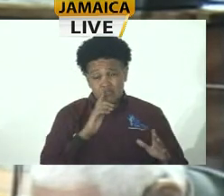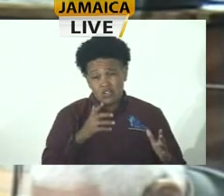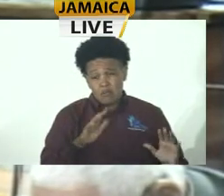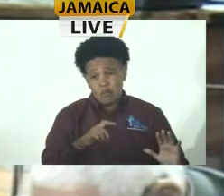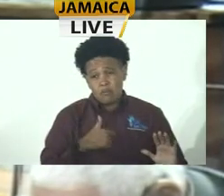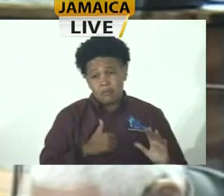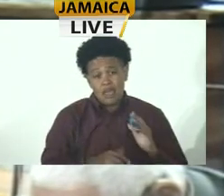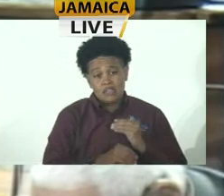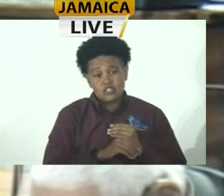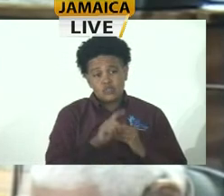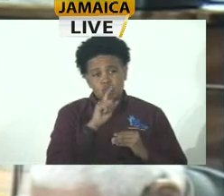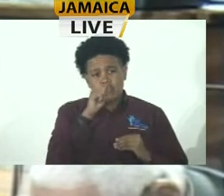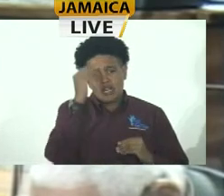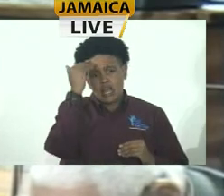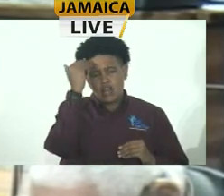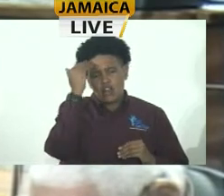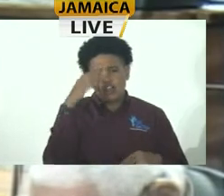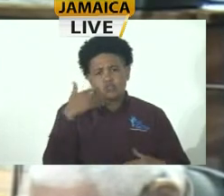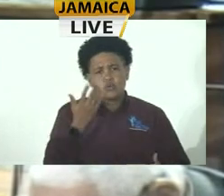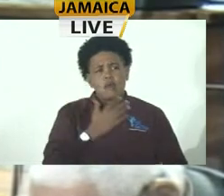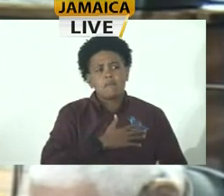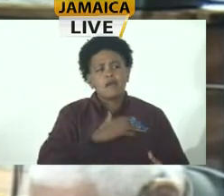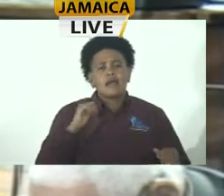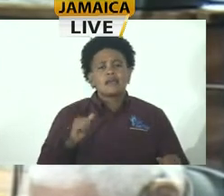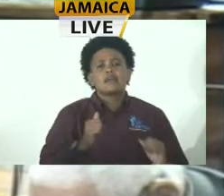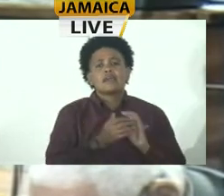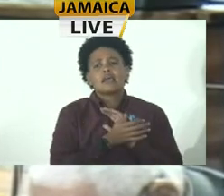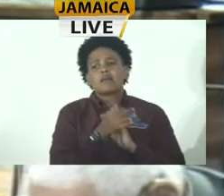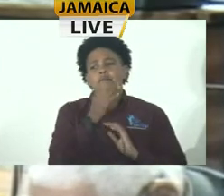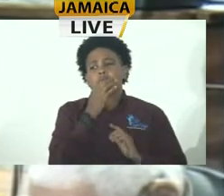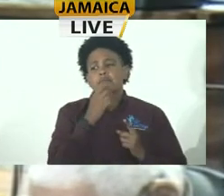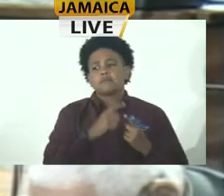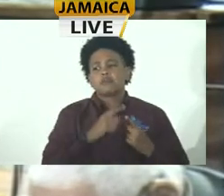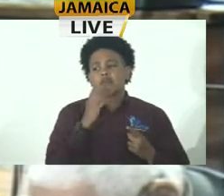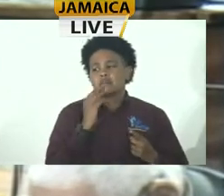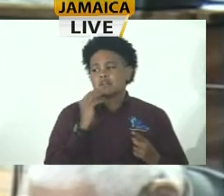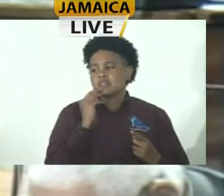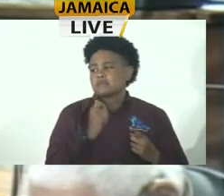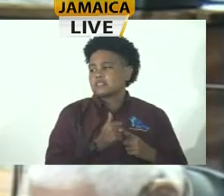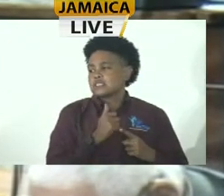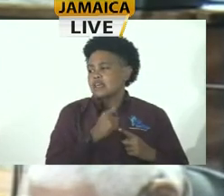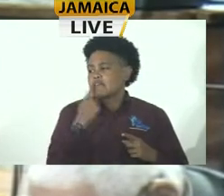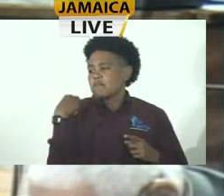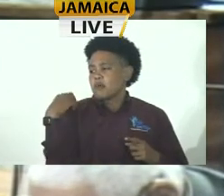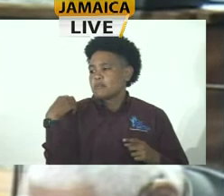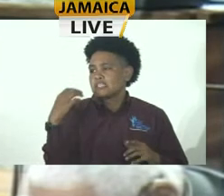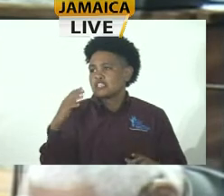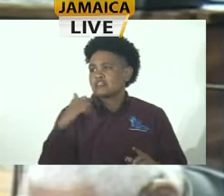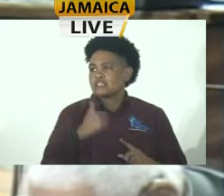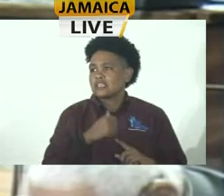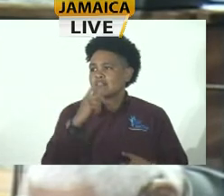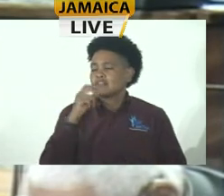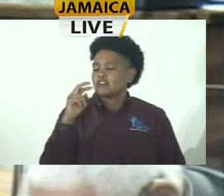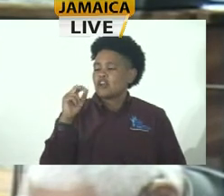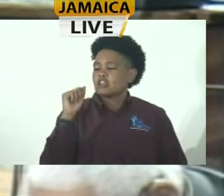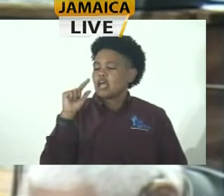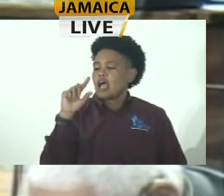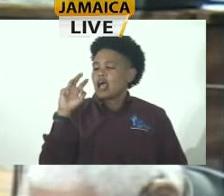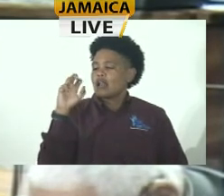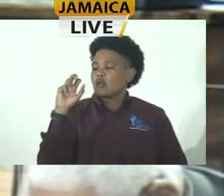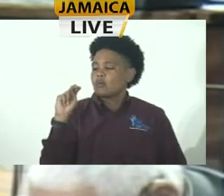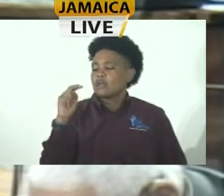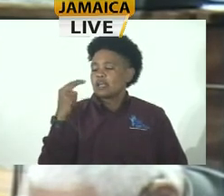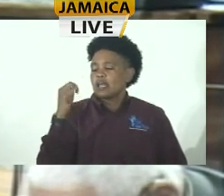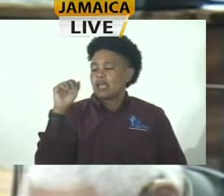me also to acknowledge my capable and experienced permanent secretary dr alvin hills